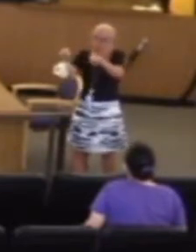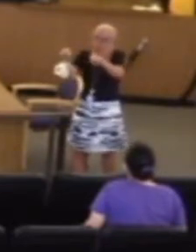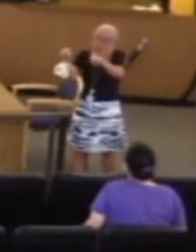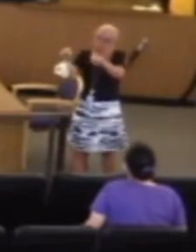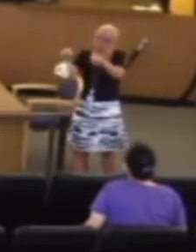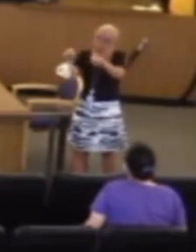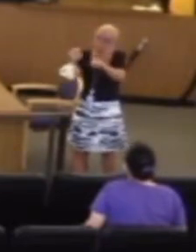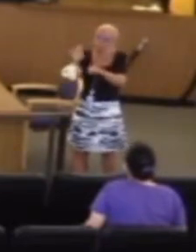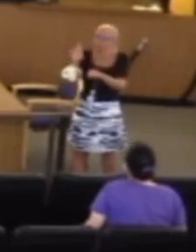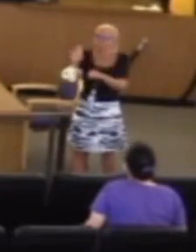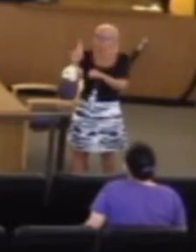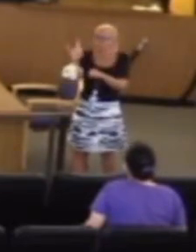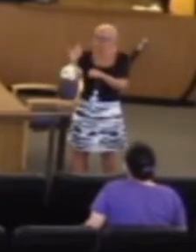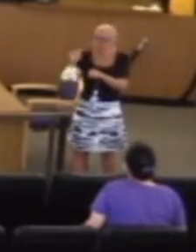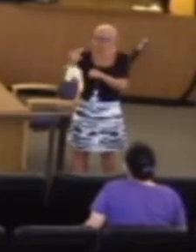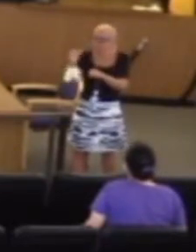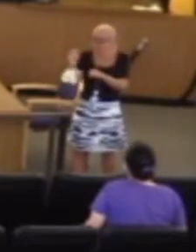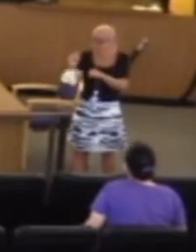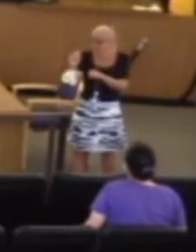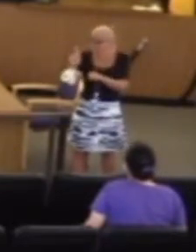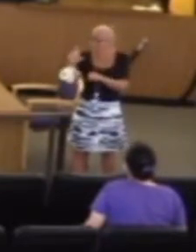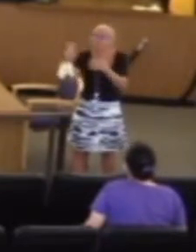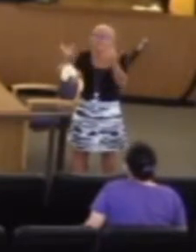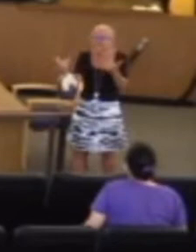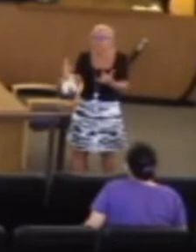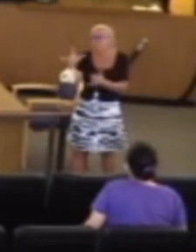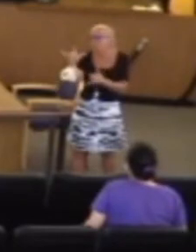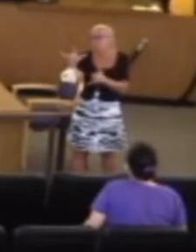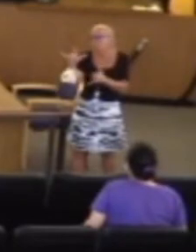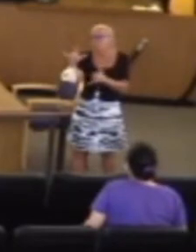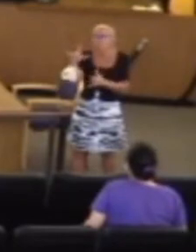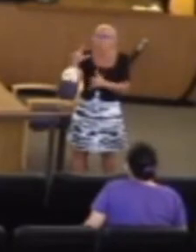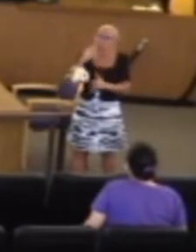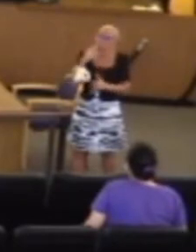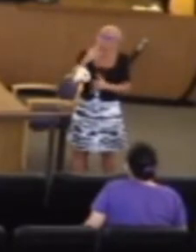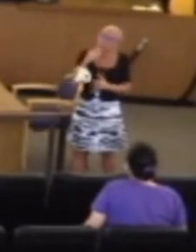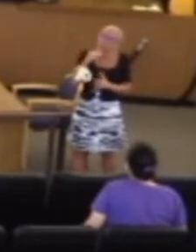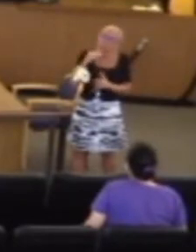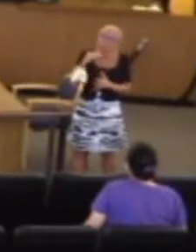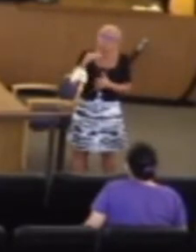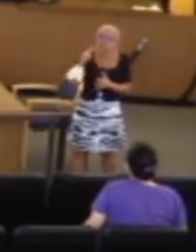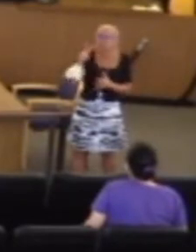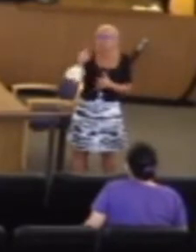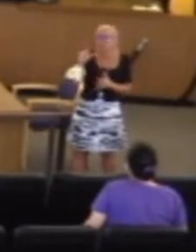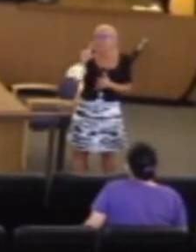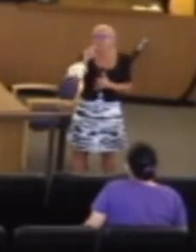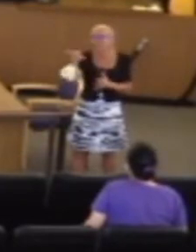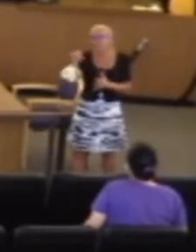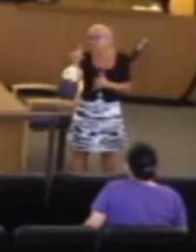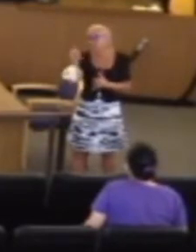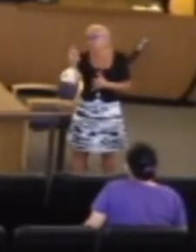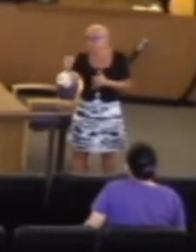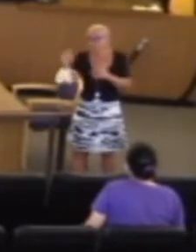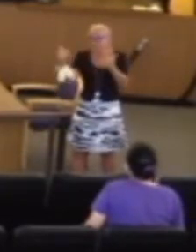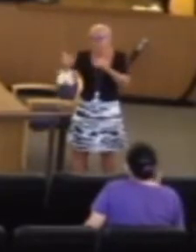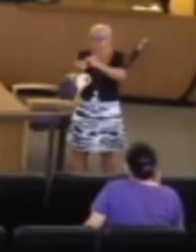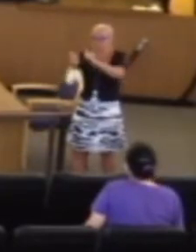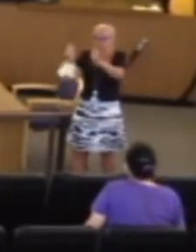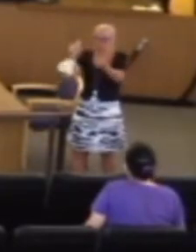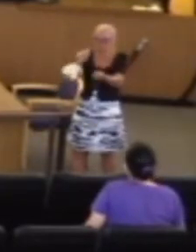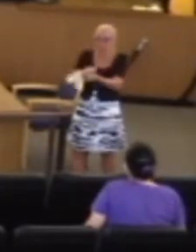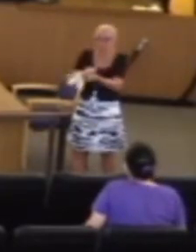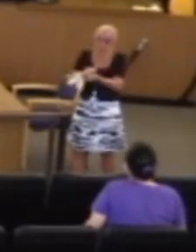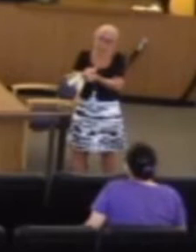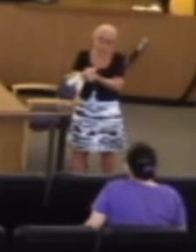now known as Long Island Jewish Valley Stream. I can't tell you by the continuation of health care in my district how